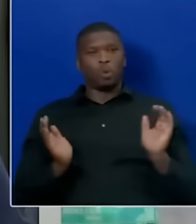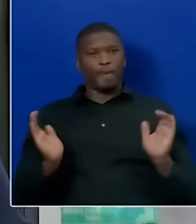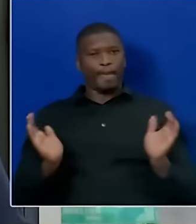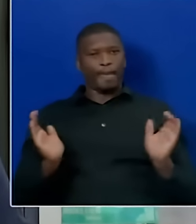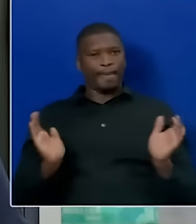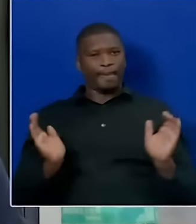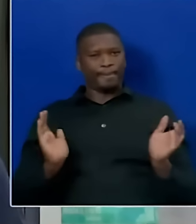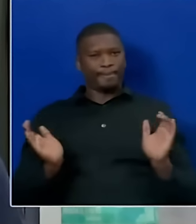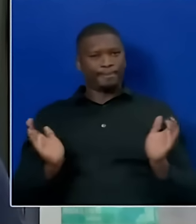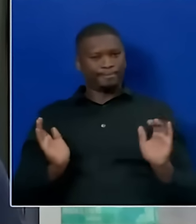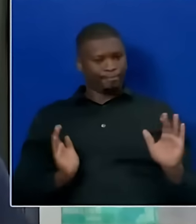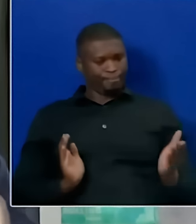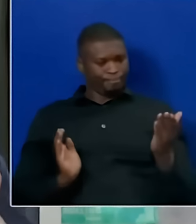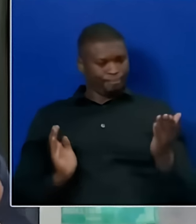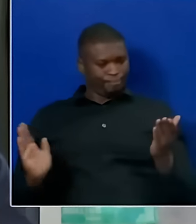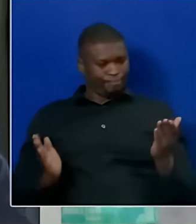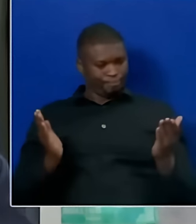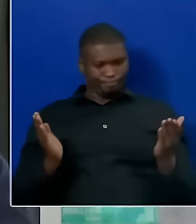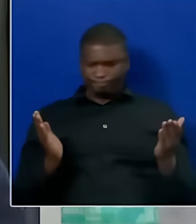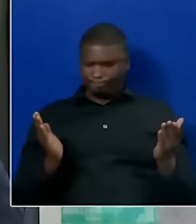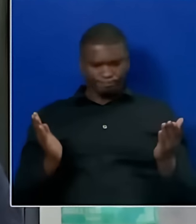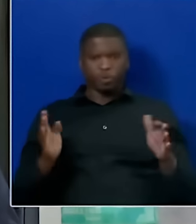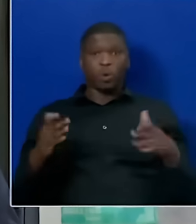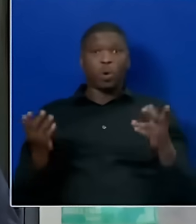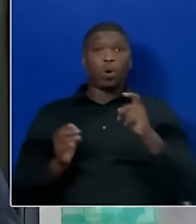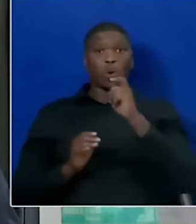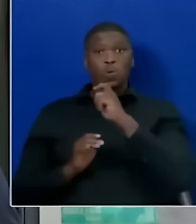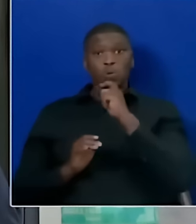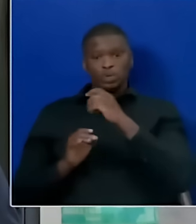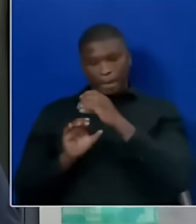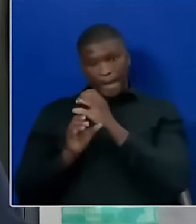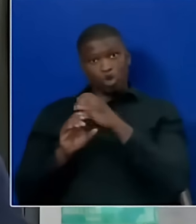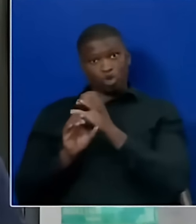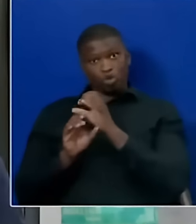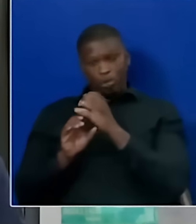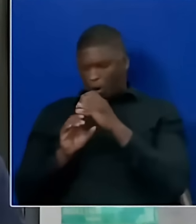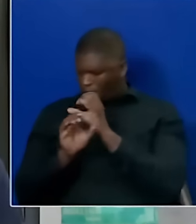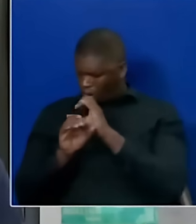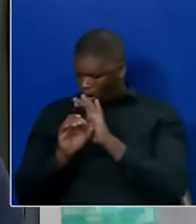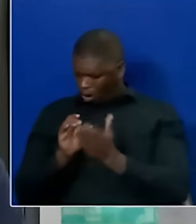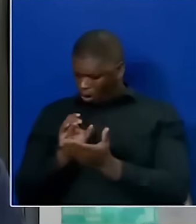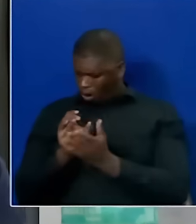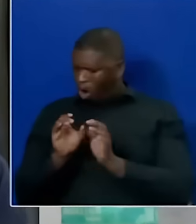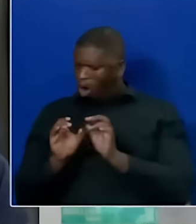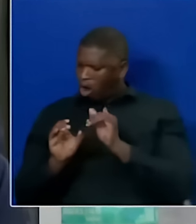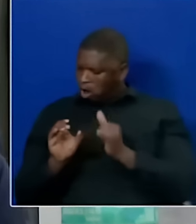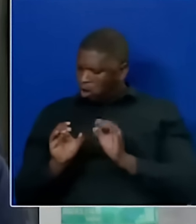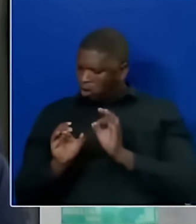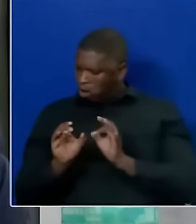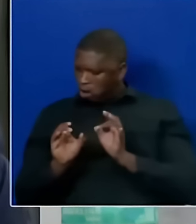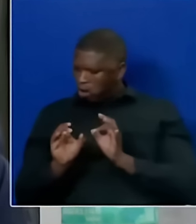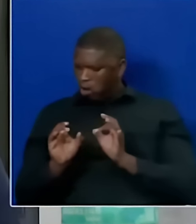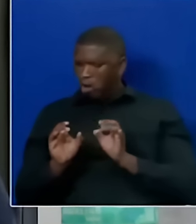physically on the comparison microscope to confirm if they were indeed fired in the same firearm as